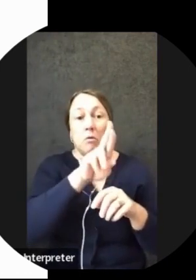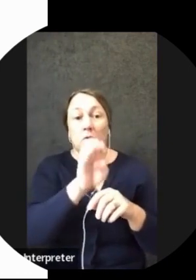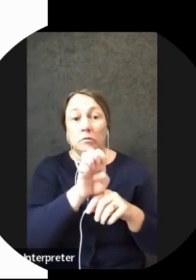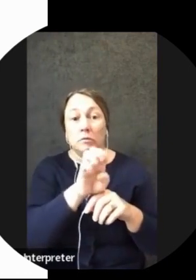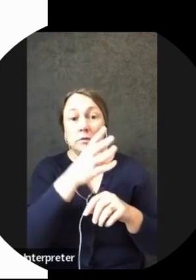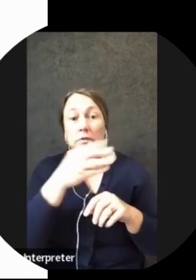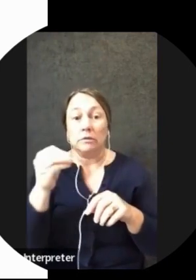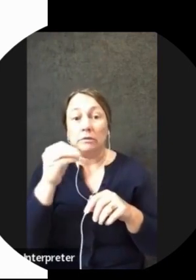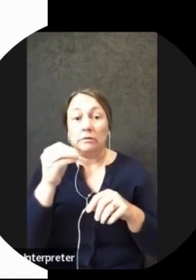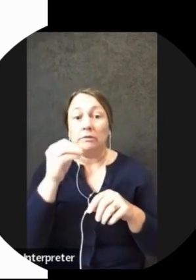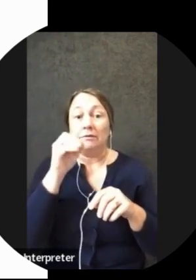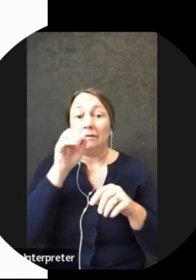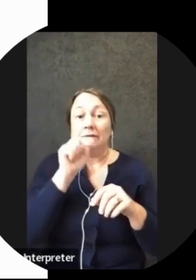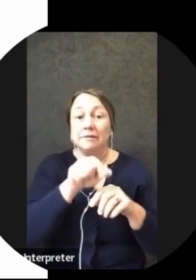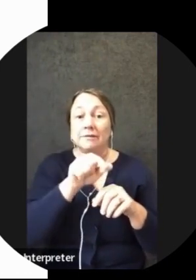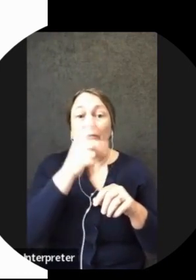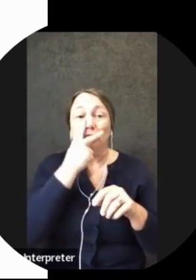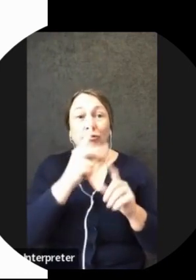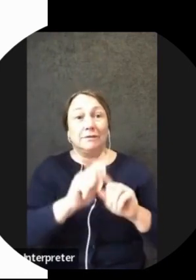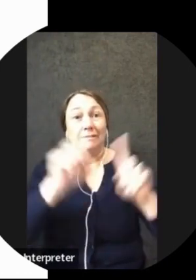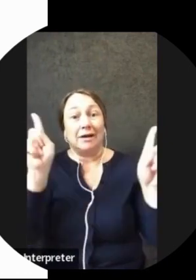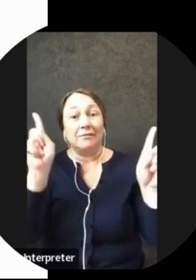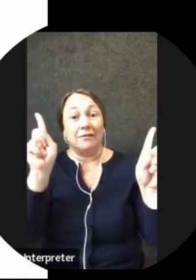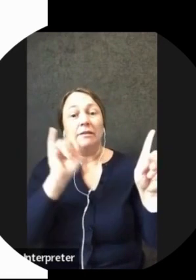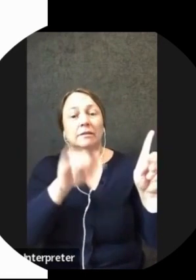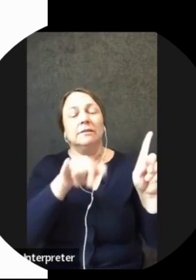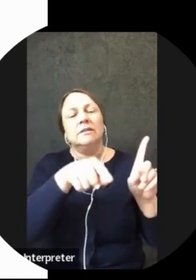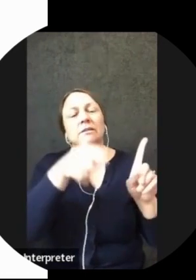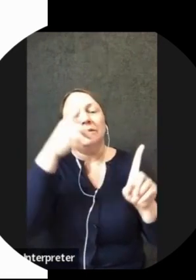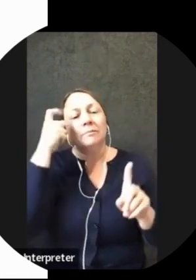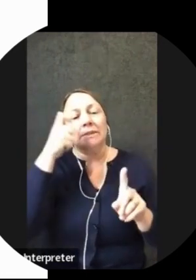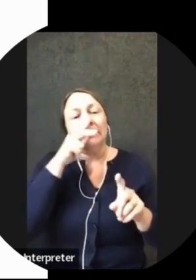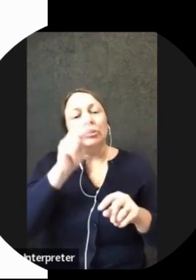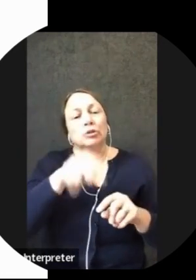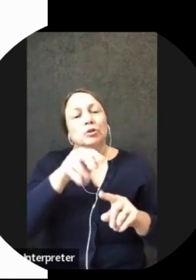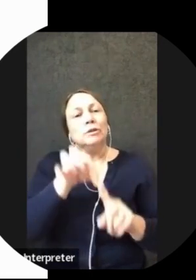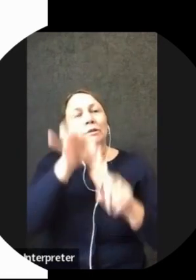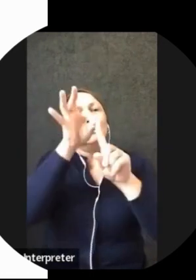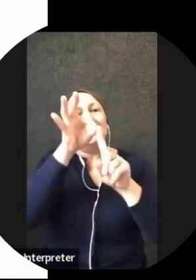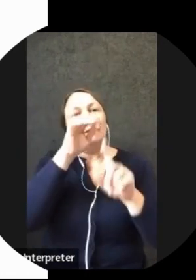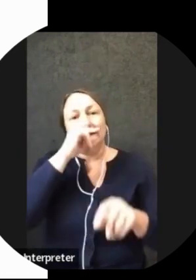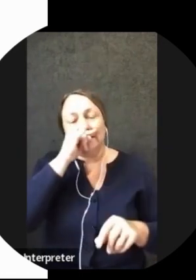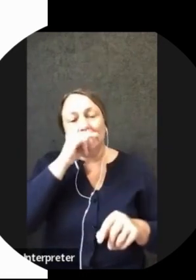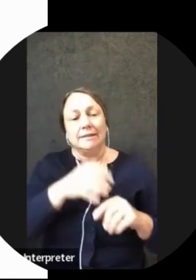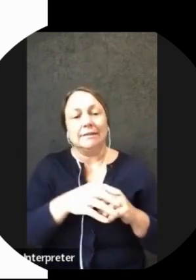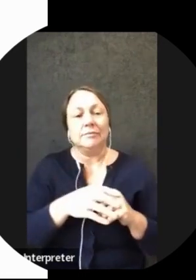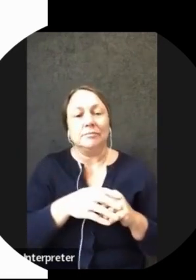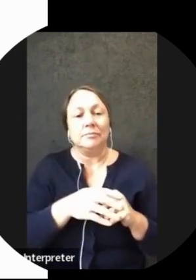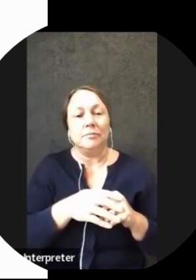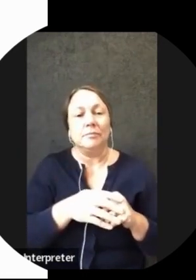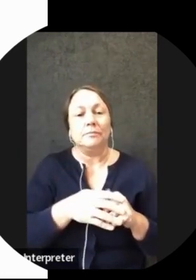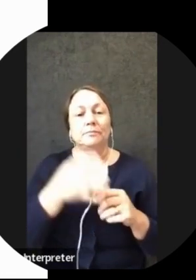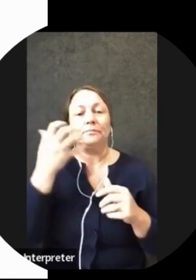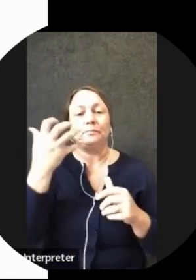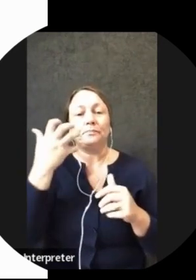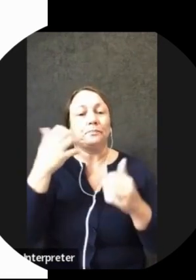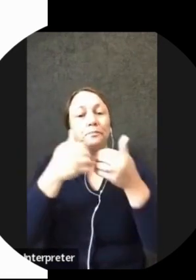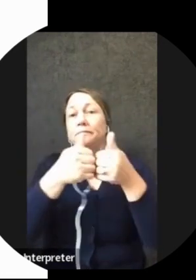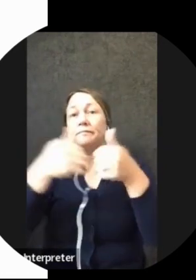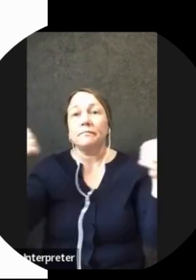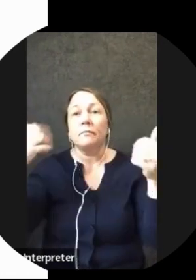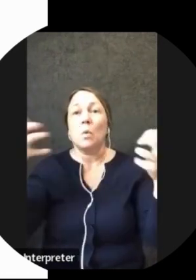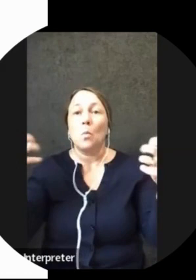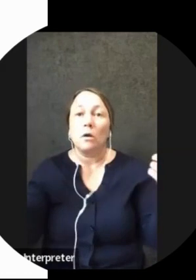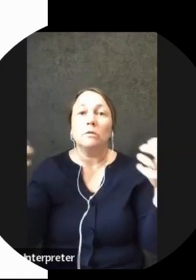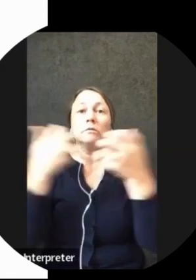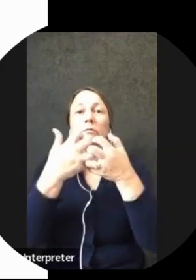unique. The purpose is to discourage segregation of students with disabilities from being with their